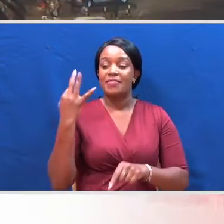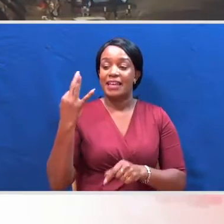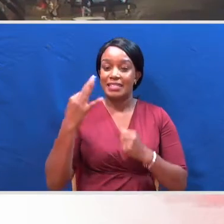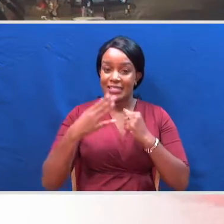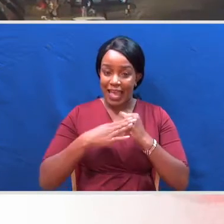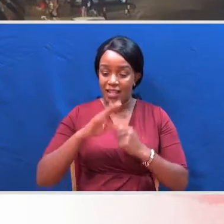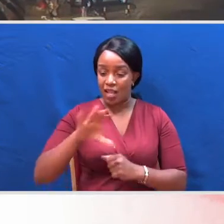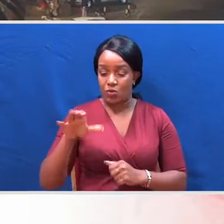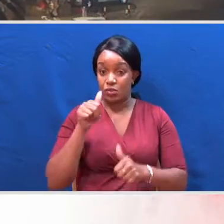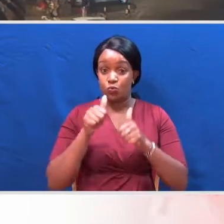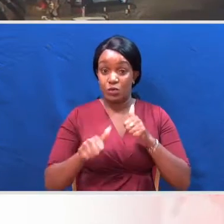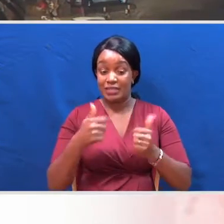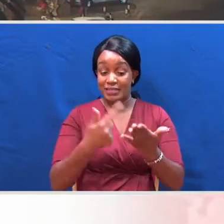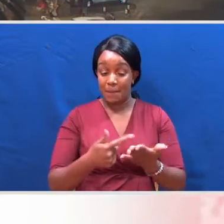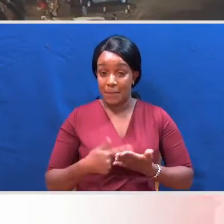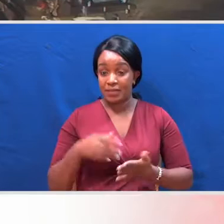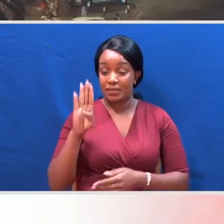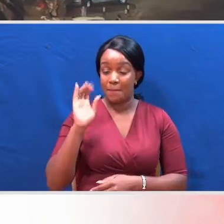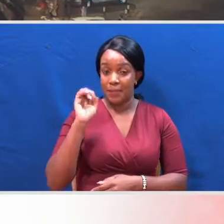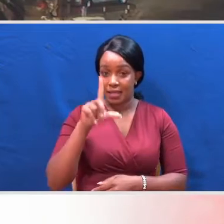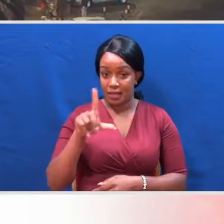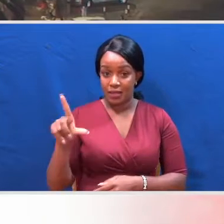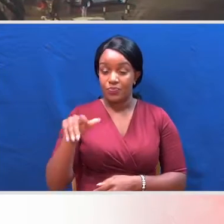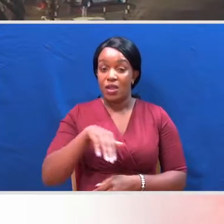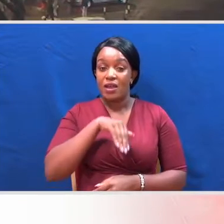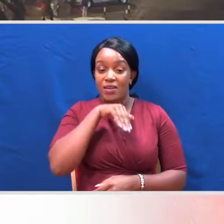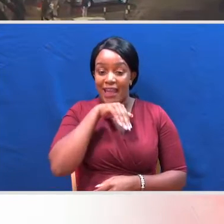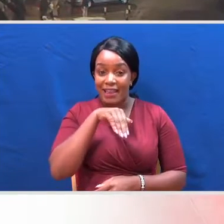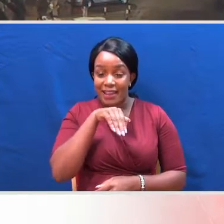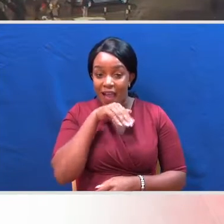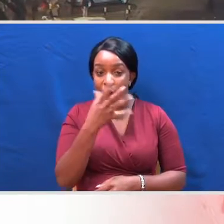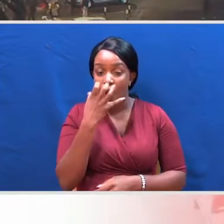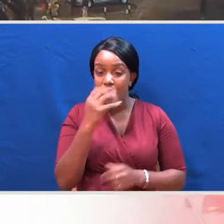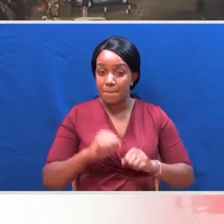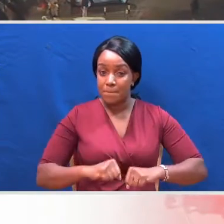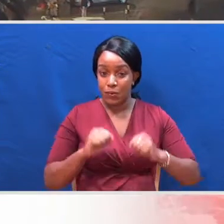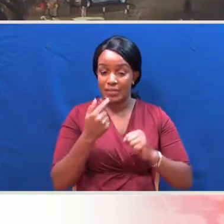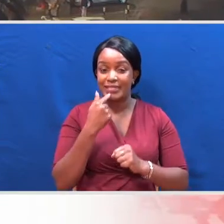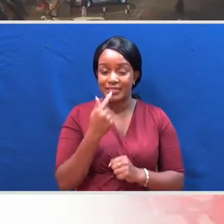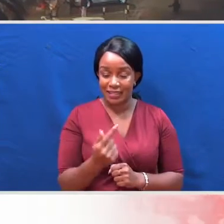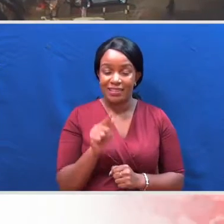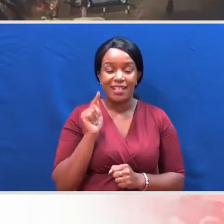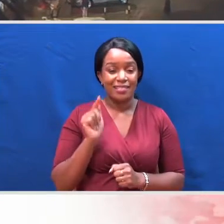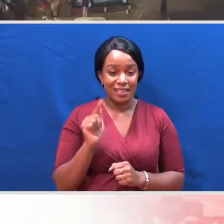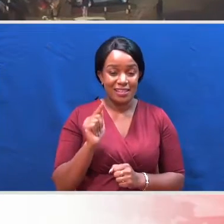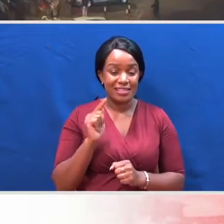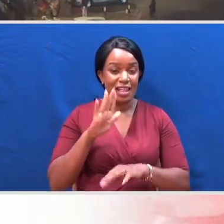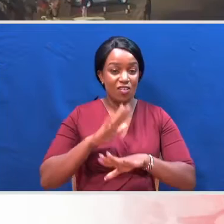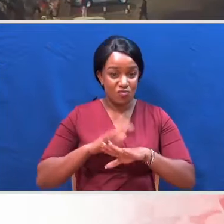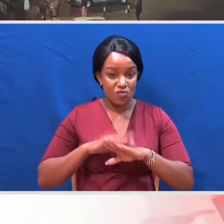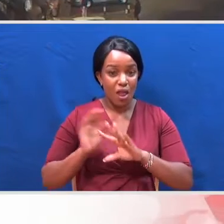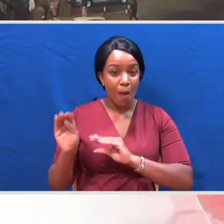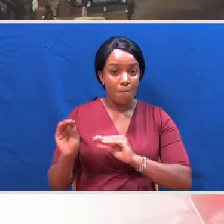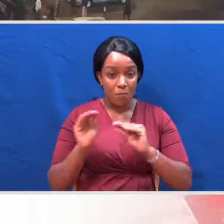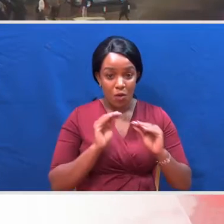bill. ODM boss Raila Odinga says the move by the members of the assemblies moves the country closer to a